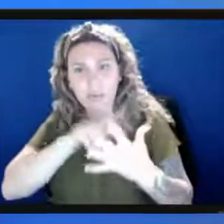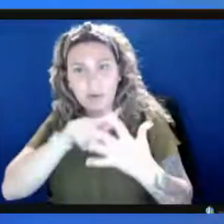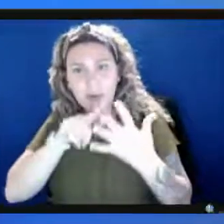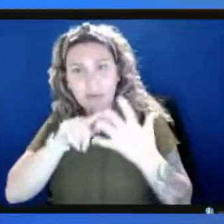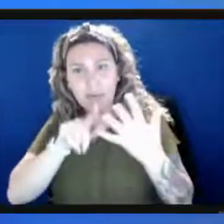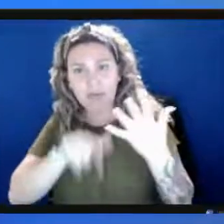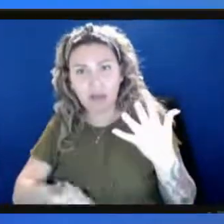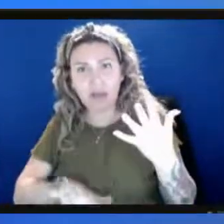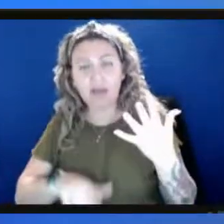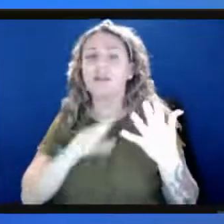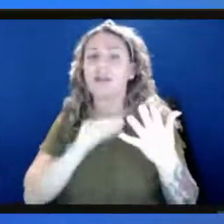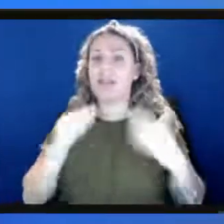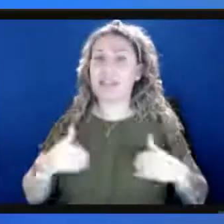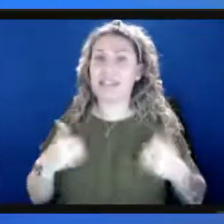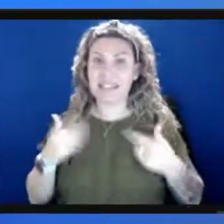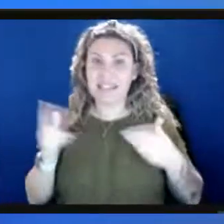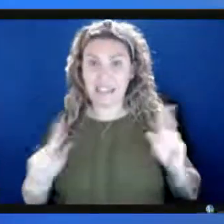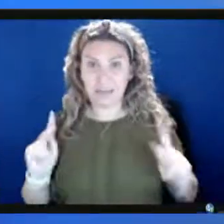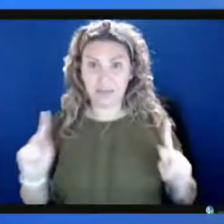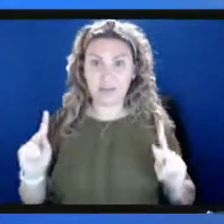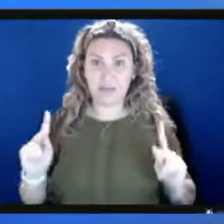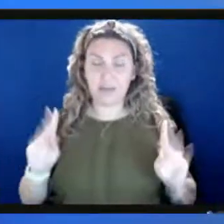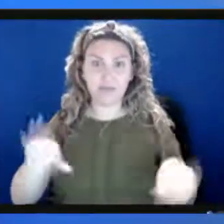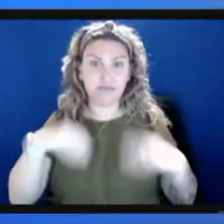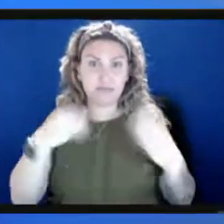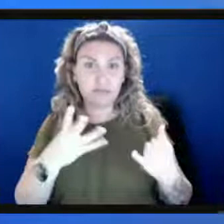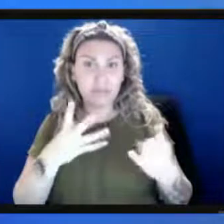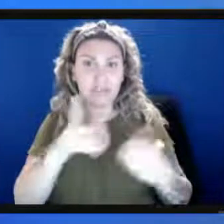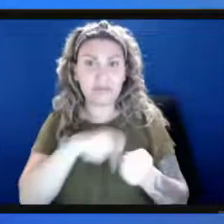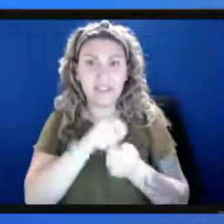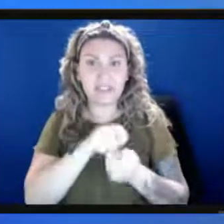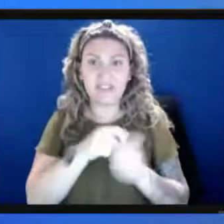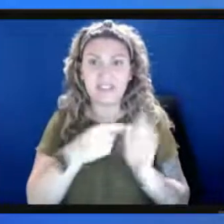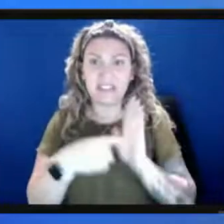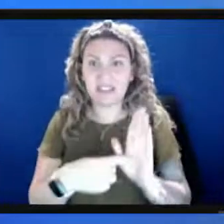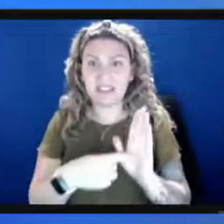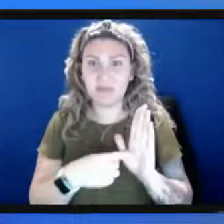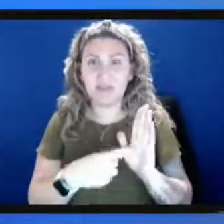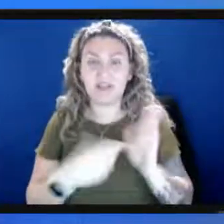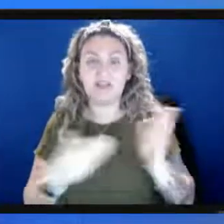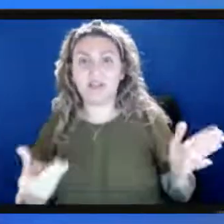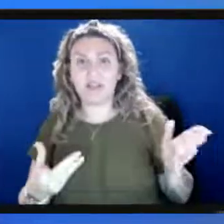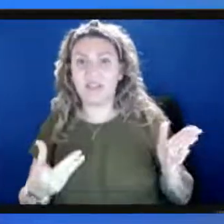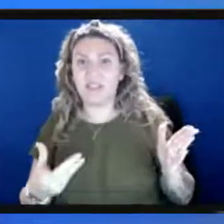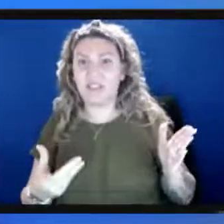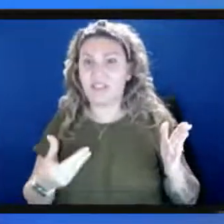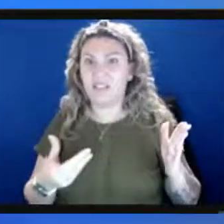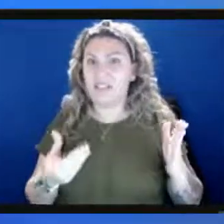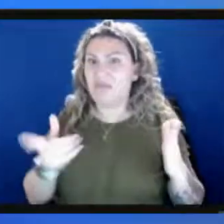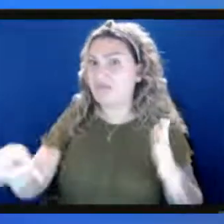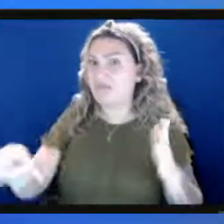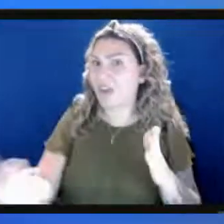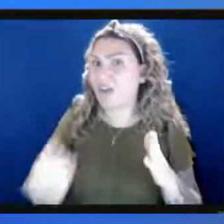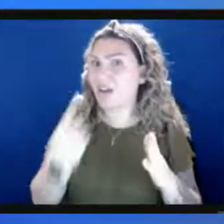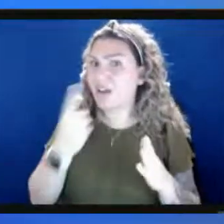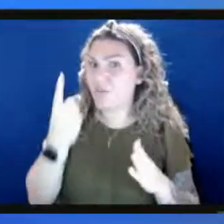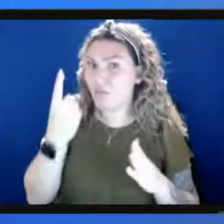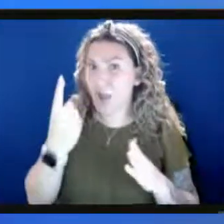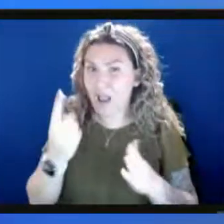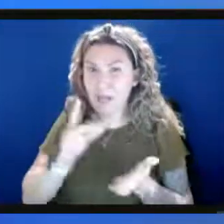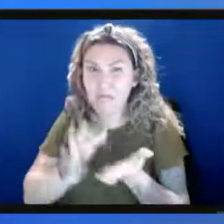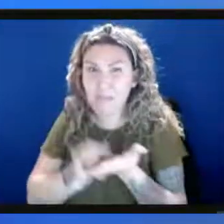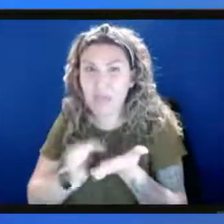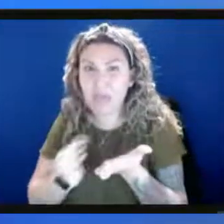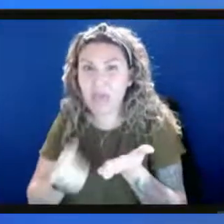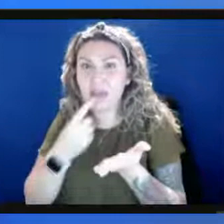sometimes with young people, giving them a really specific example. Hey, you know what? They took one pill and they died. That's why we're having this conversation. And making